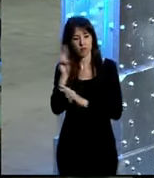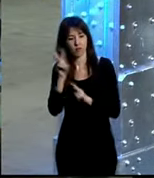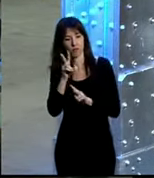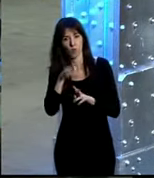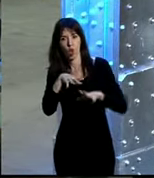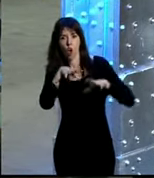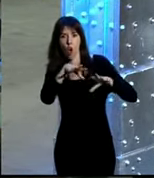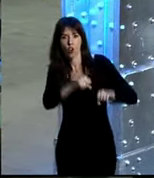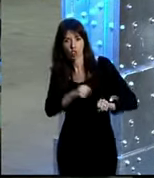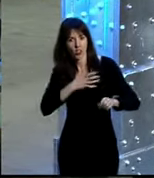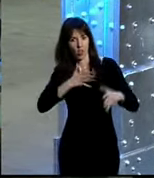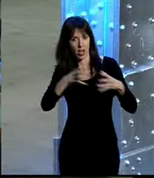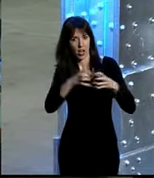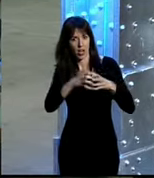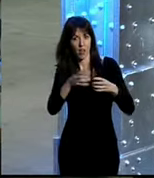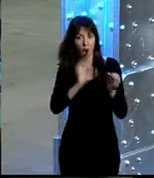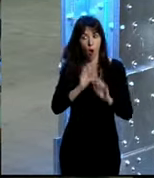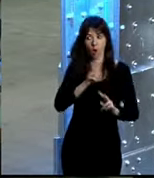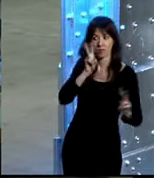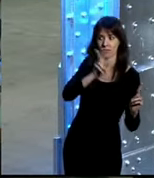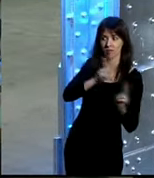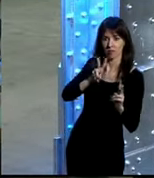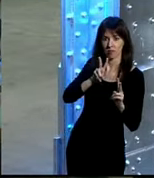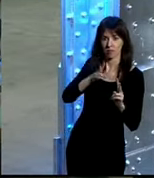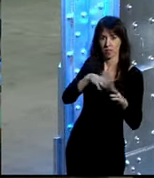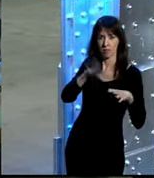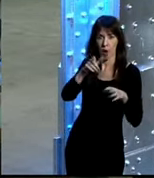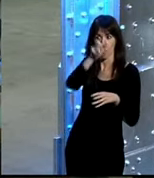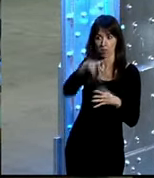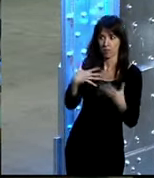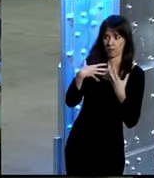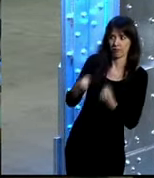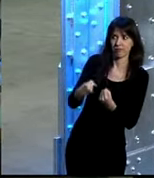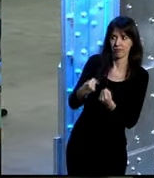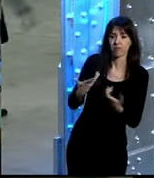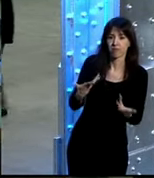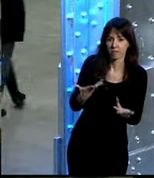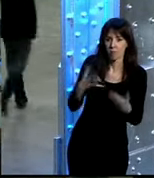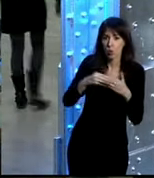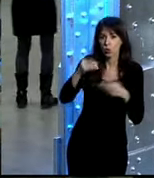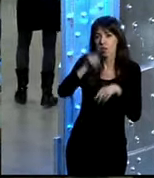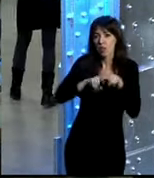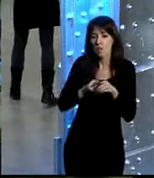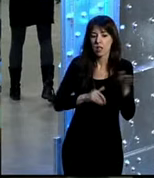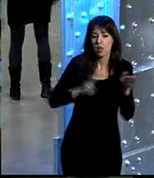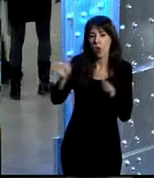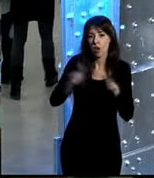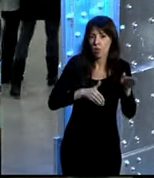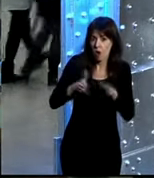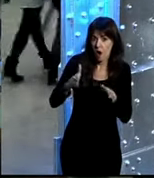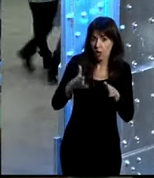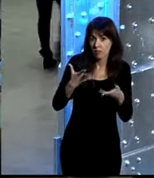can be seen from the viewpoint of those who were conquering Granada, or from the viewpoint of those who were being conquered. So you the user can choose